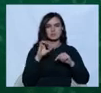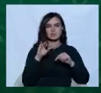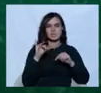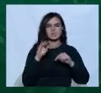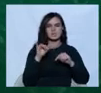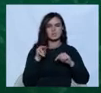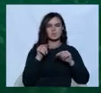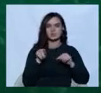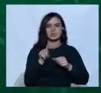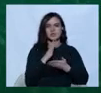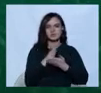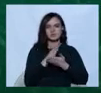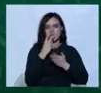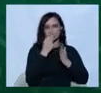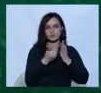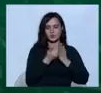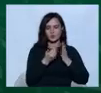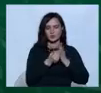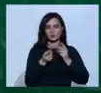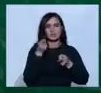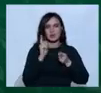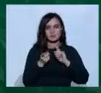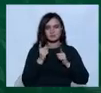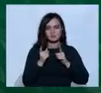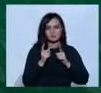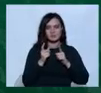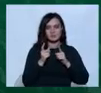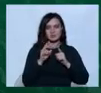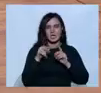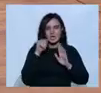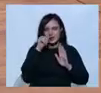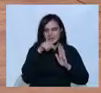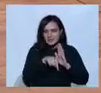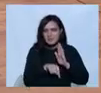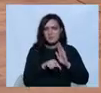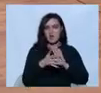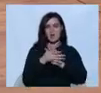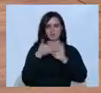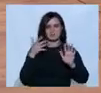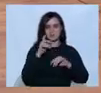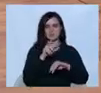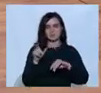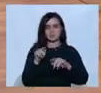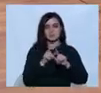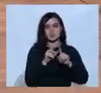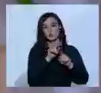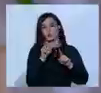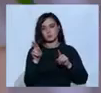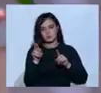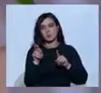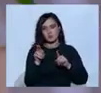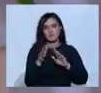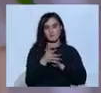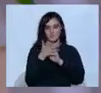fat that's between the skin and bones of a human or animal. And our last word is